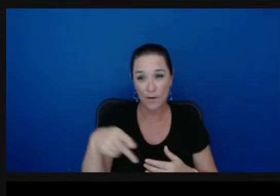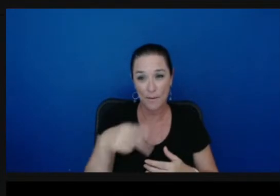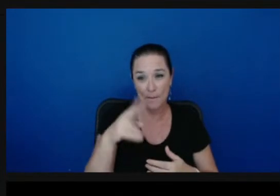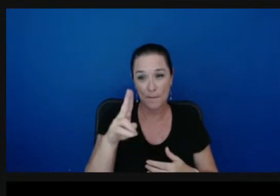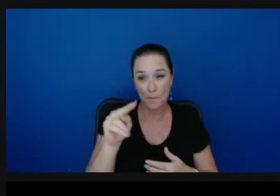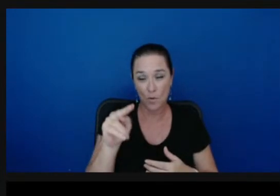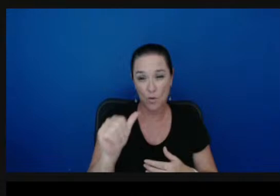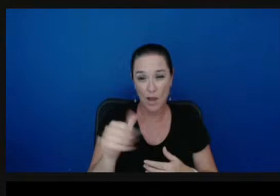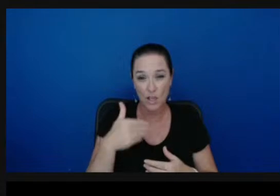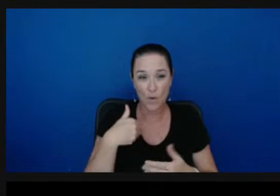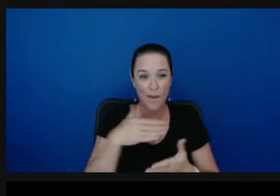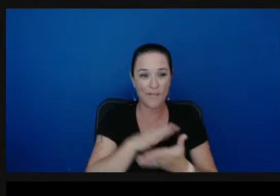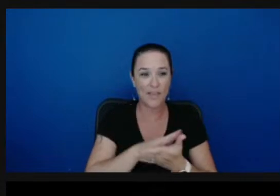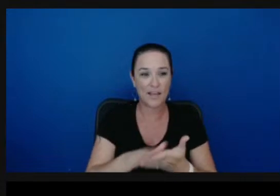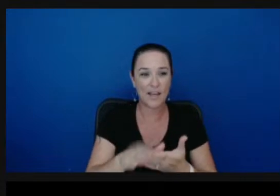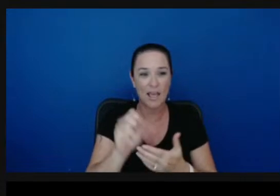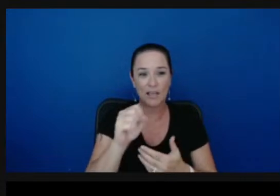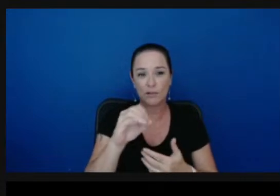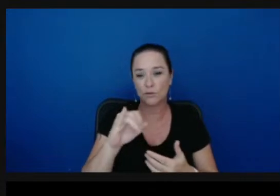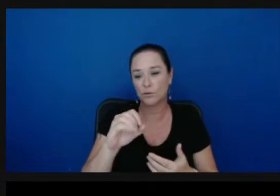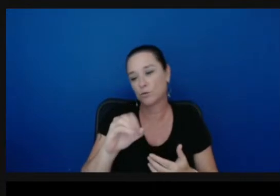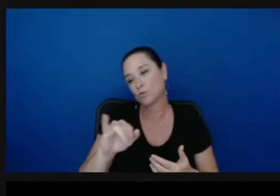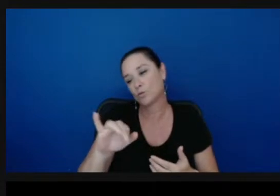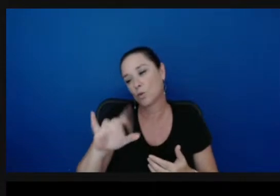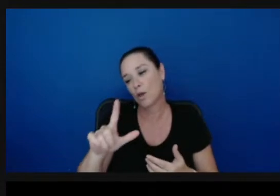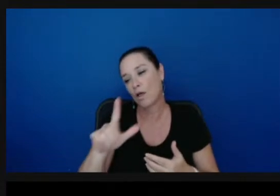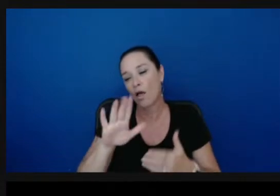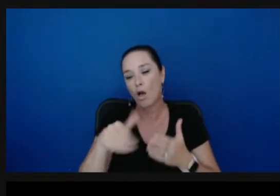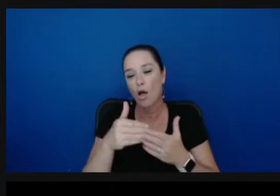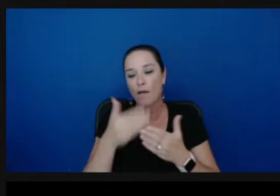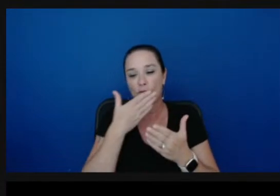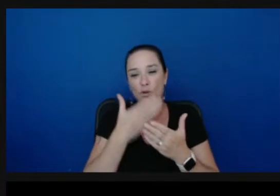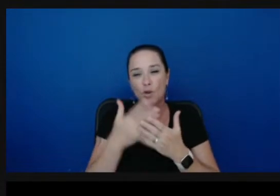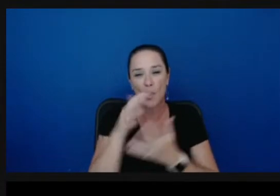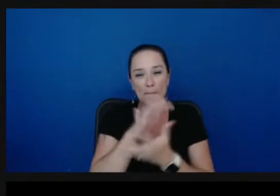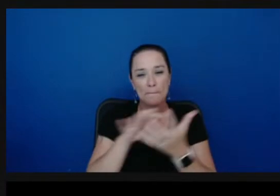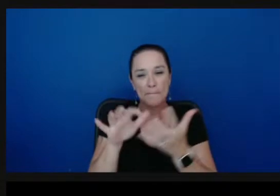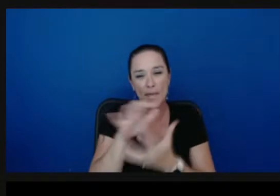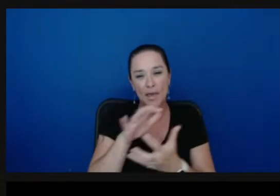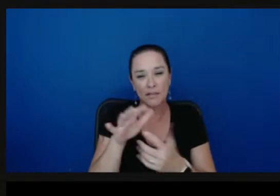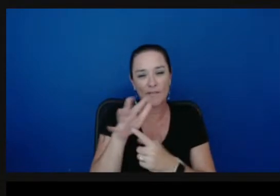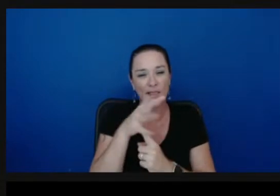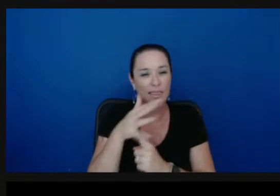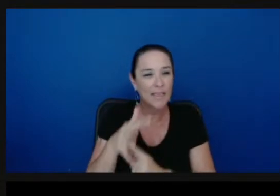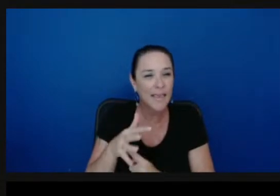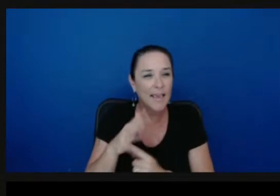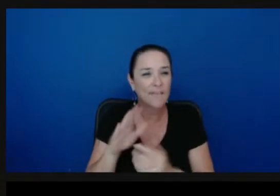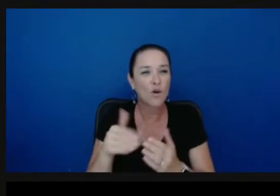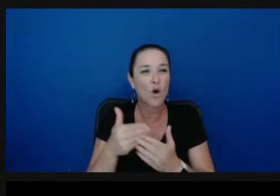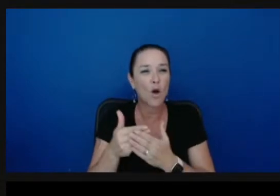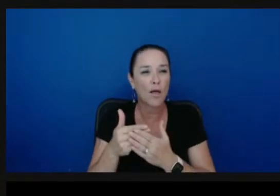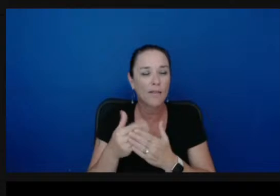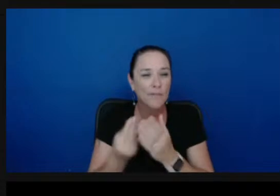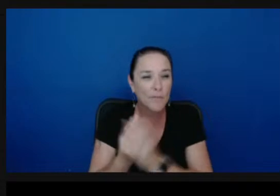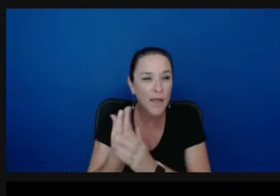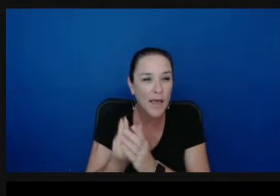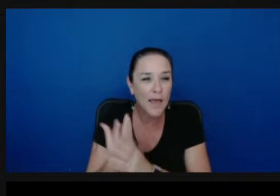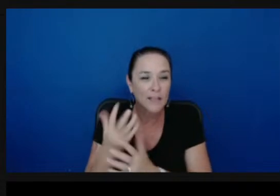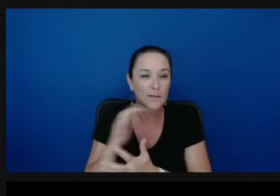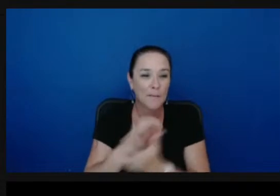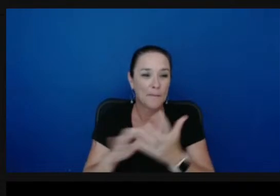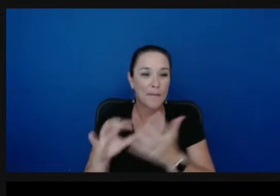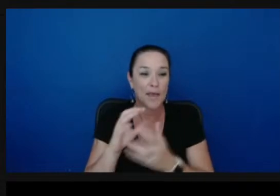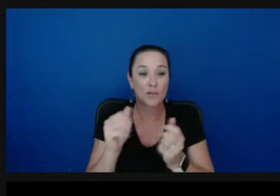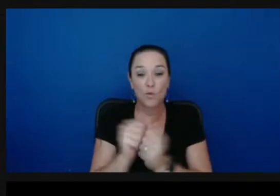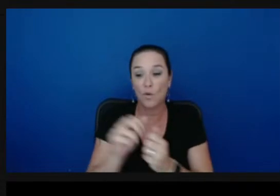nice soil, it's a nice mix of all of the organic materials, the leaves and all the vegetation mixed in with